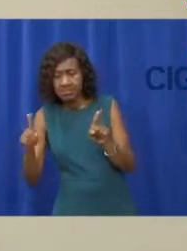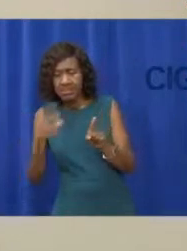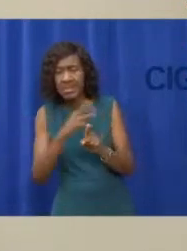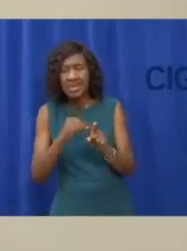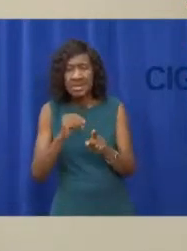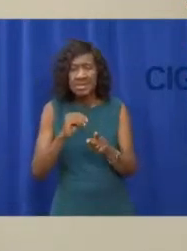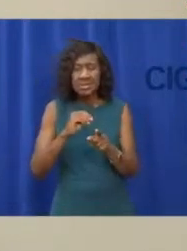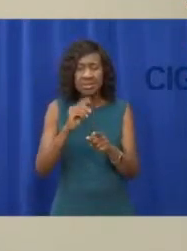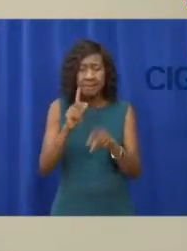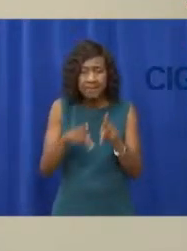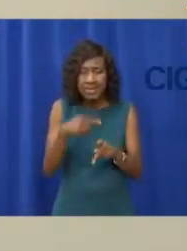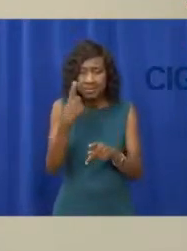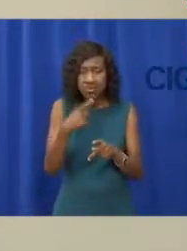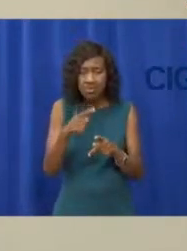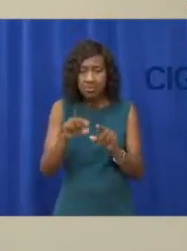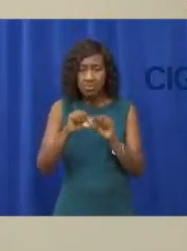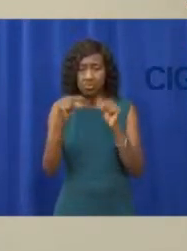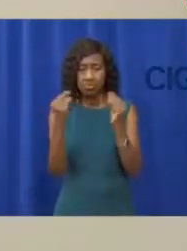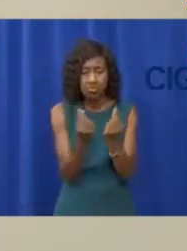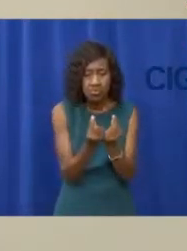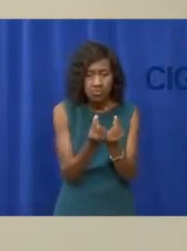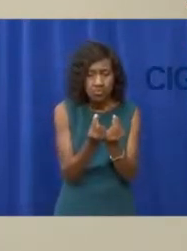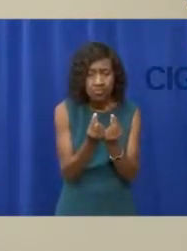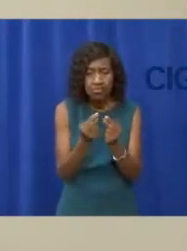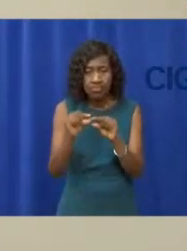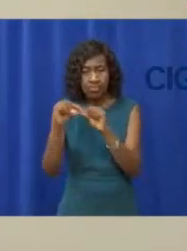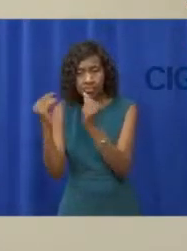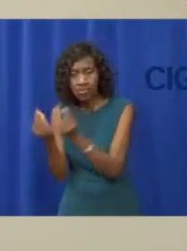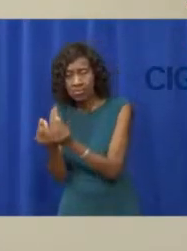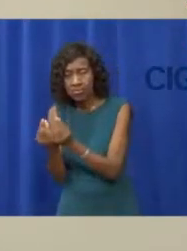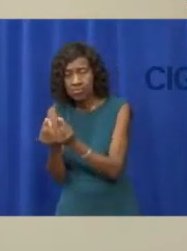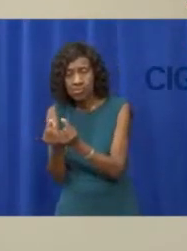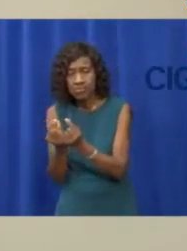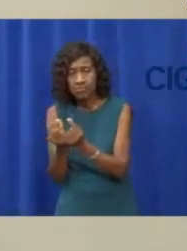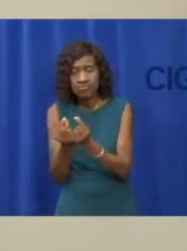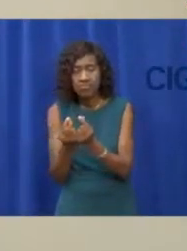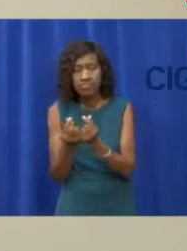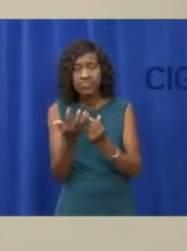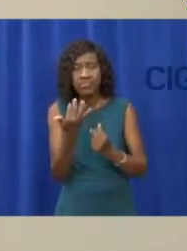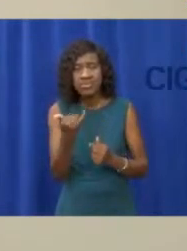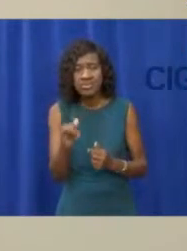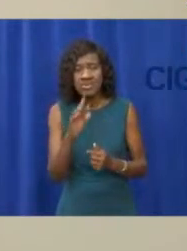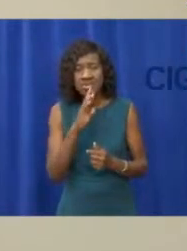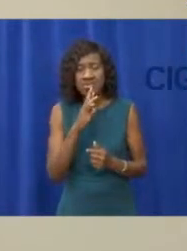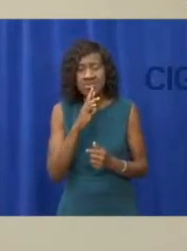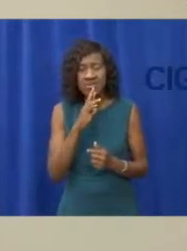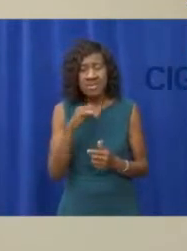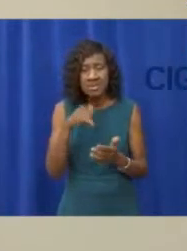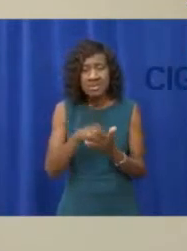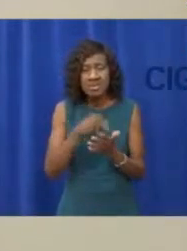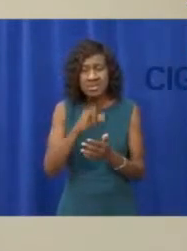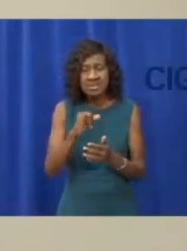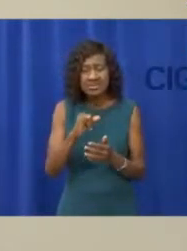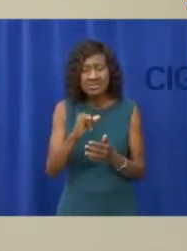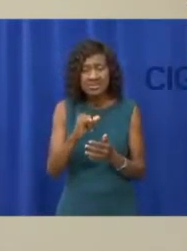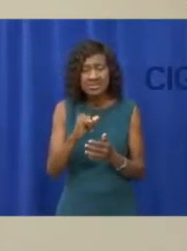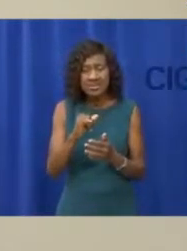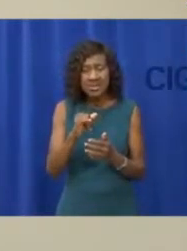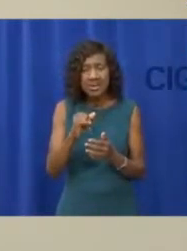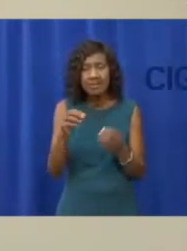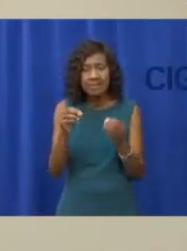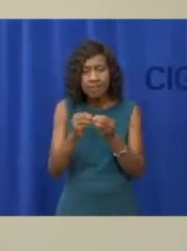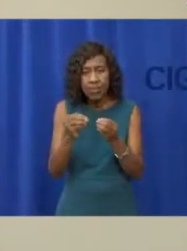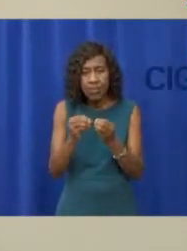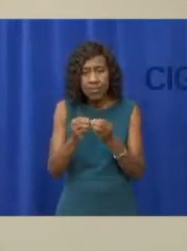Those are far greater risks, far more likely to be vectors